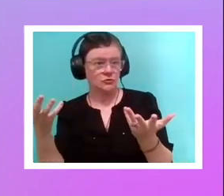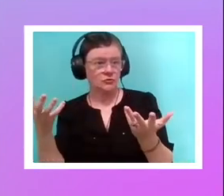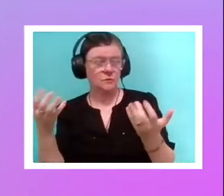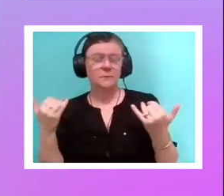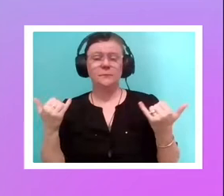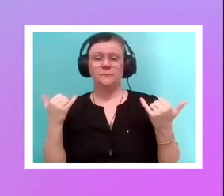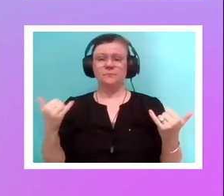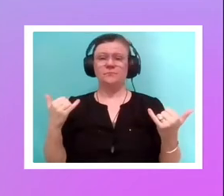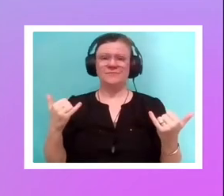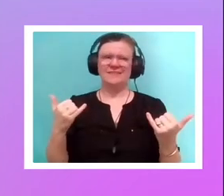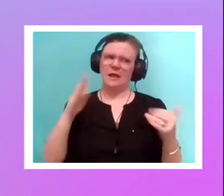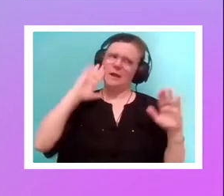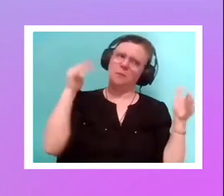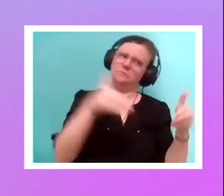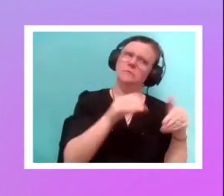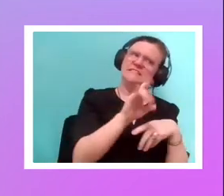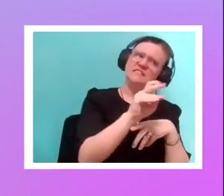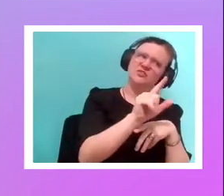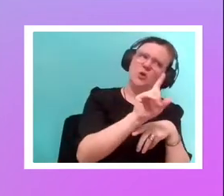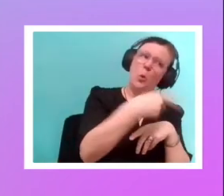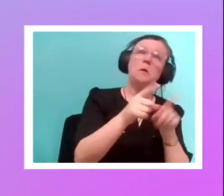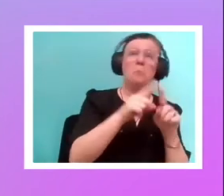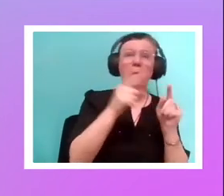the digital side of things.